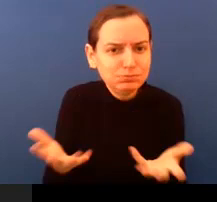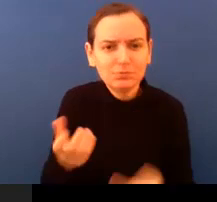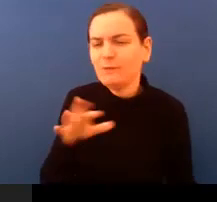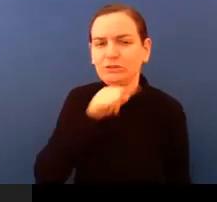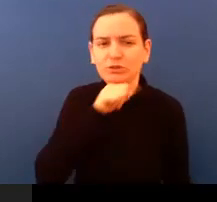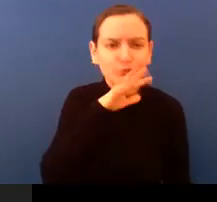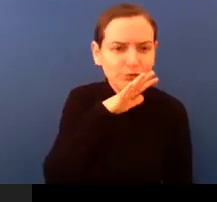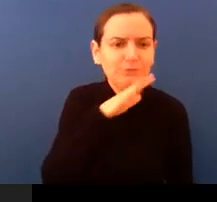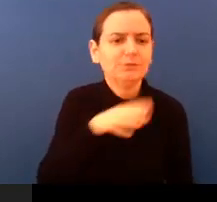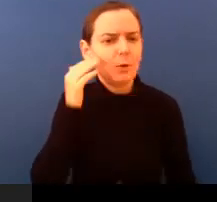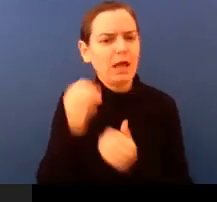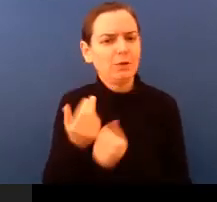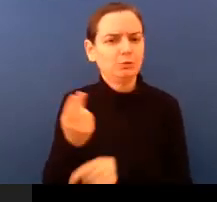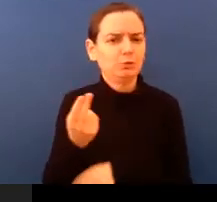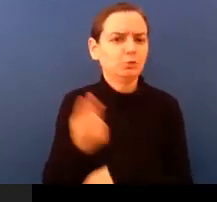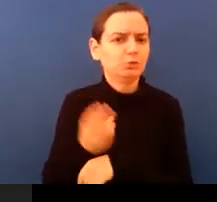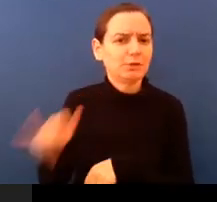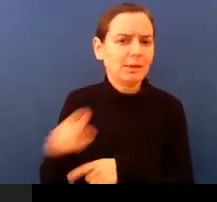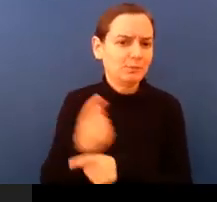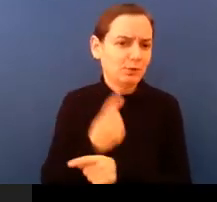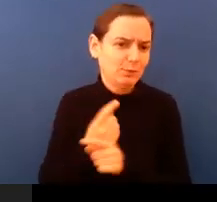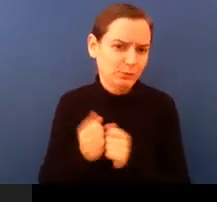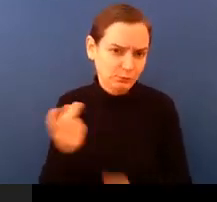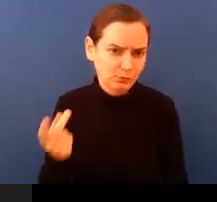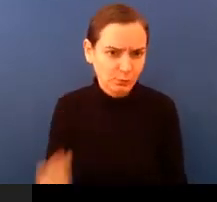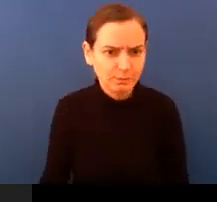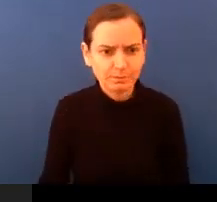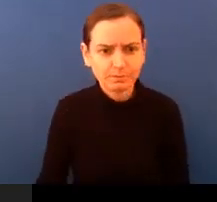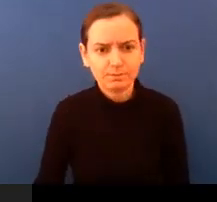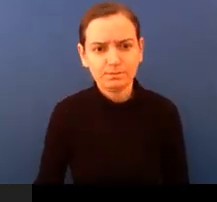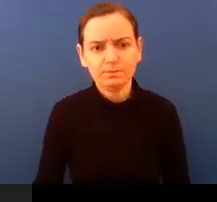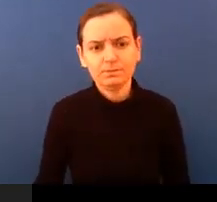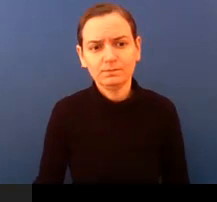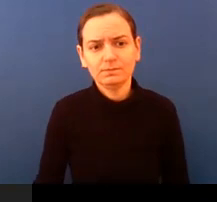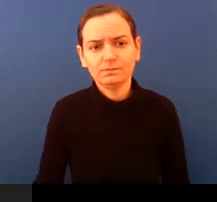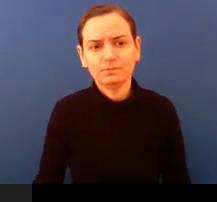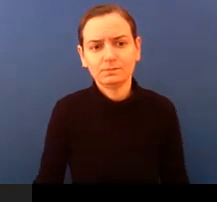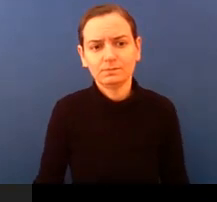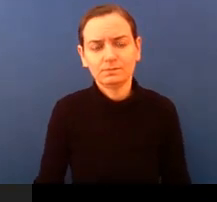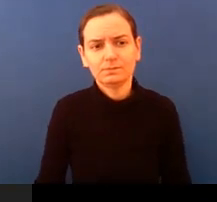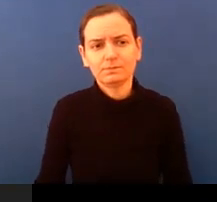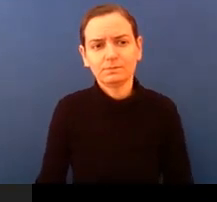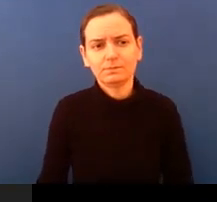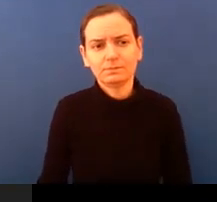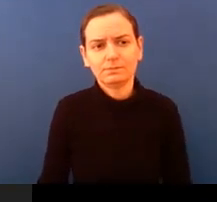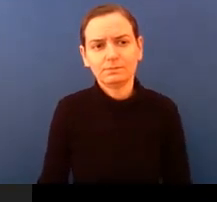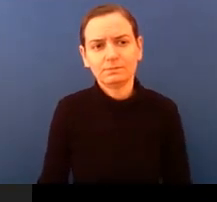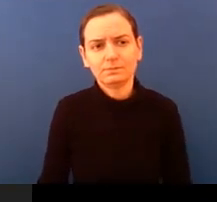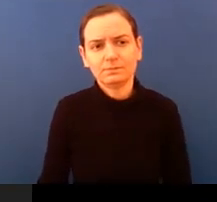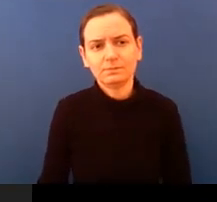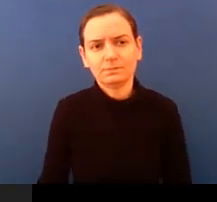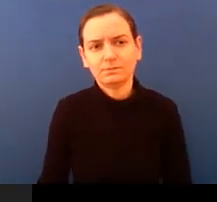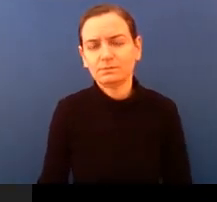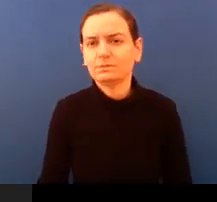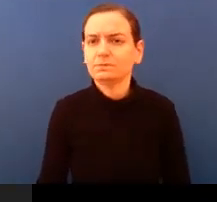legal blindness. I had a staff member contact me with a family that was interested in getting, they